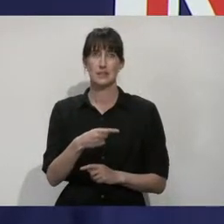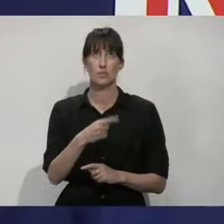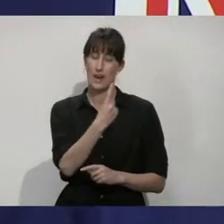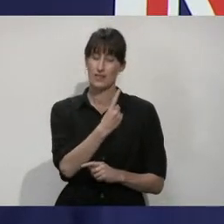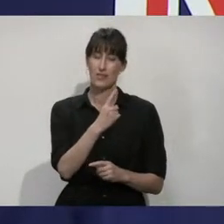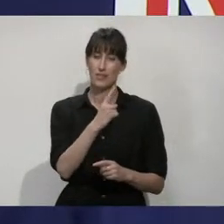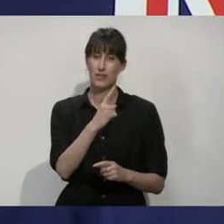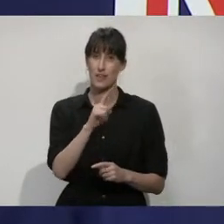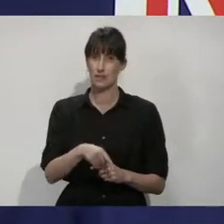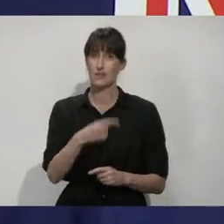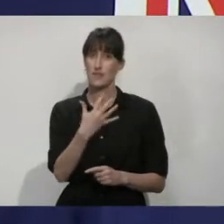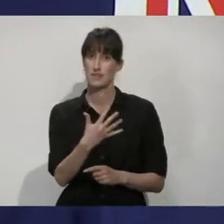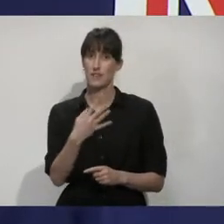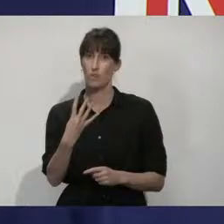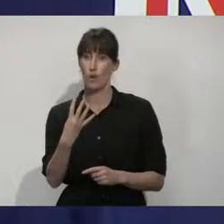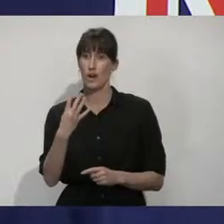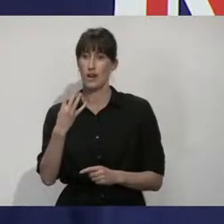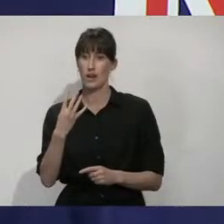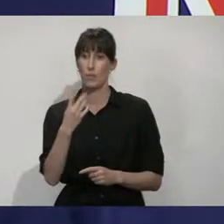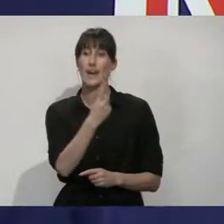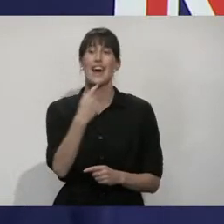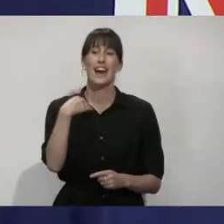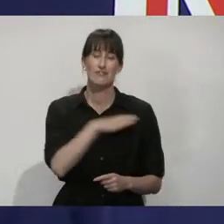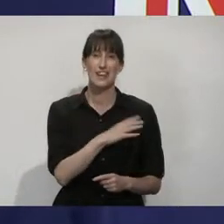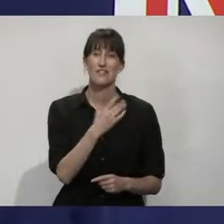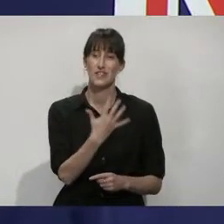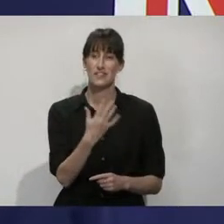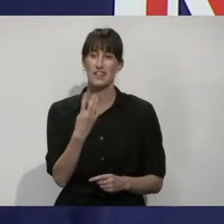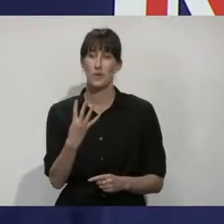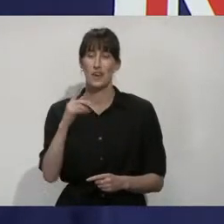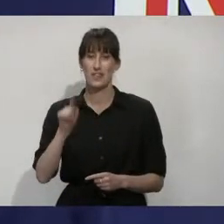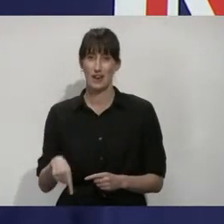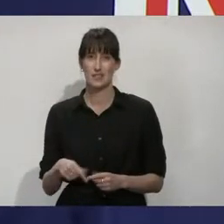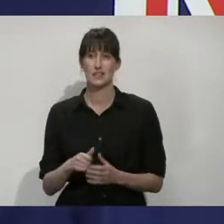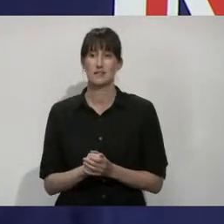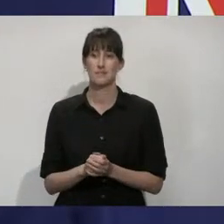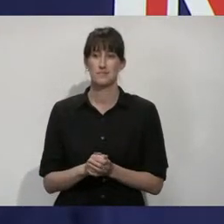154,000, and the total overall number to date to